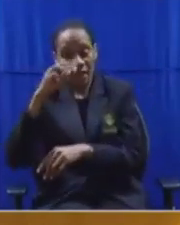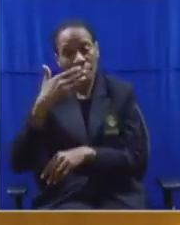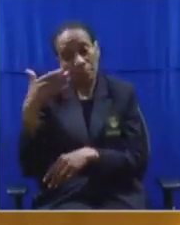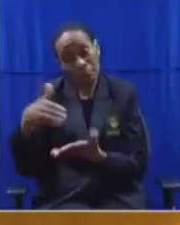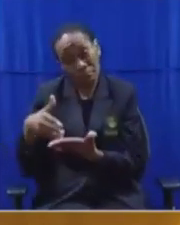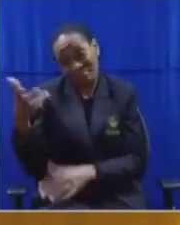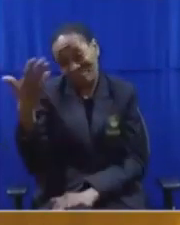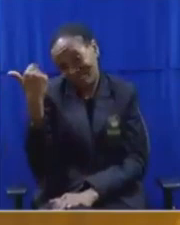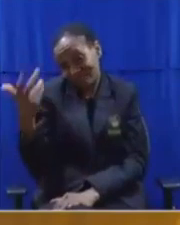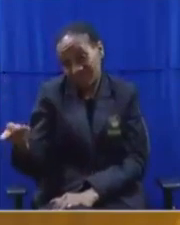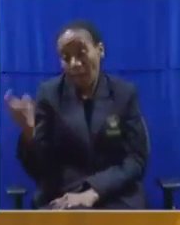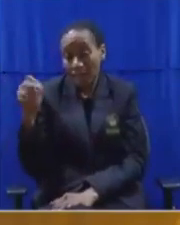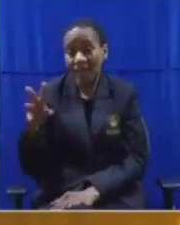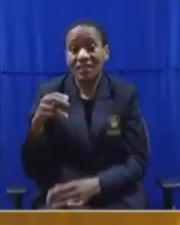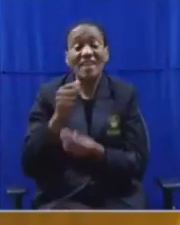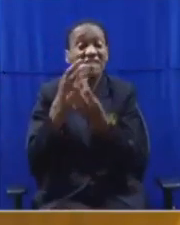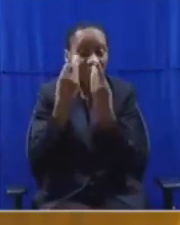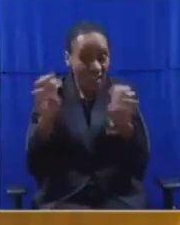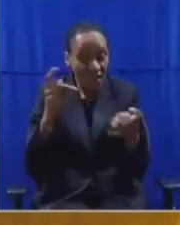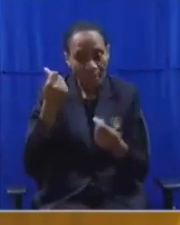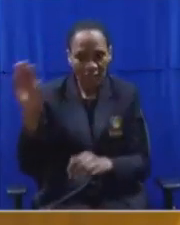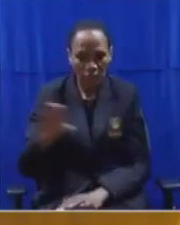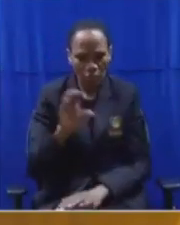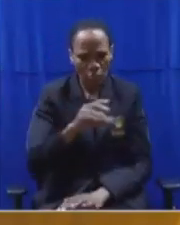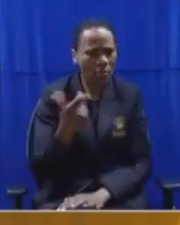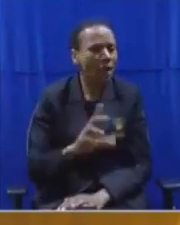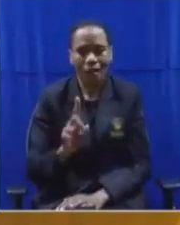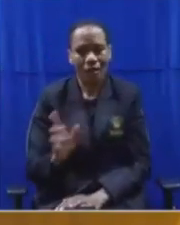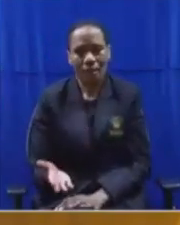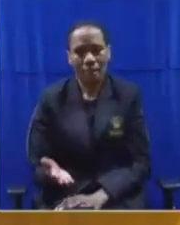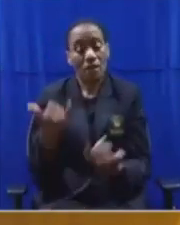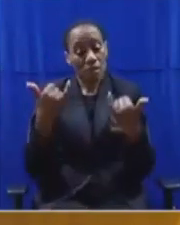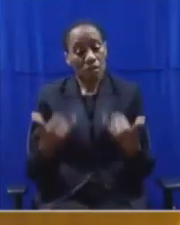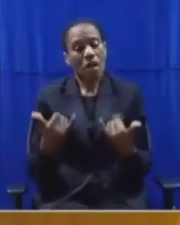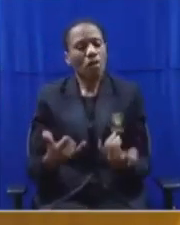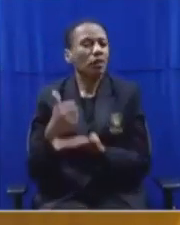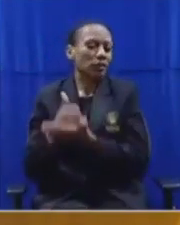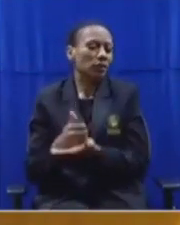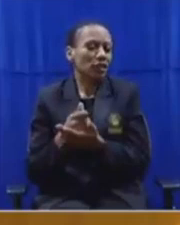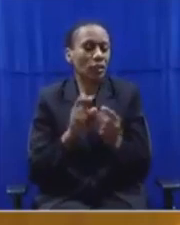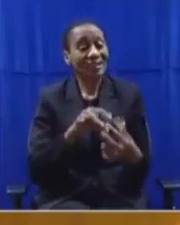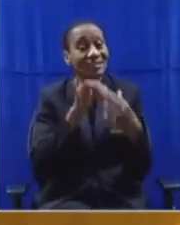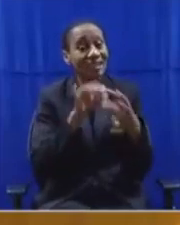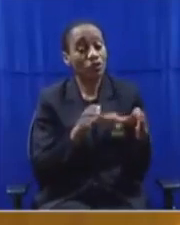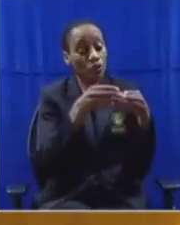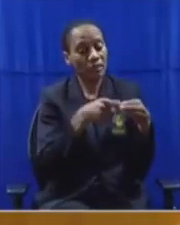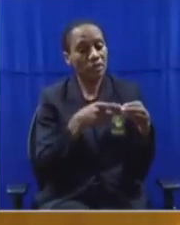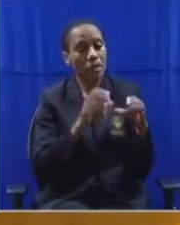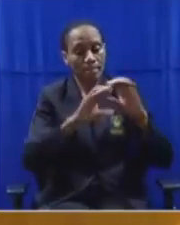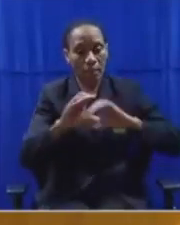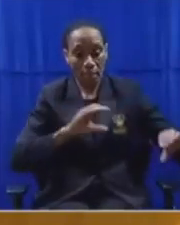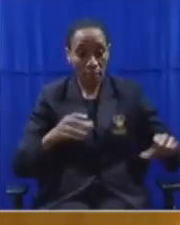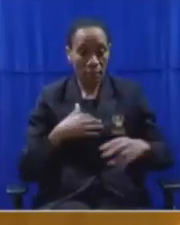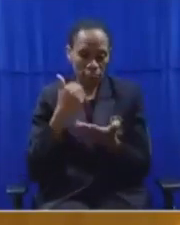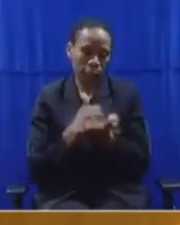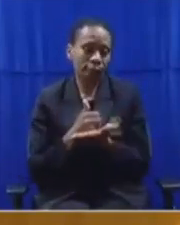card, but a temporary reprieve. Today, I sat in on the Standing Committee on Appropriations.